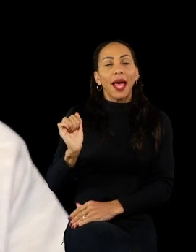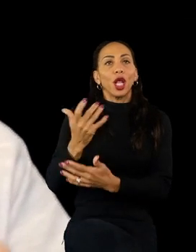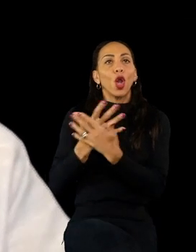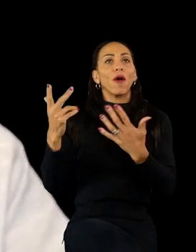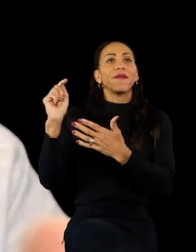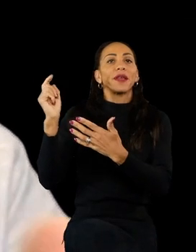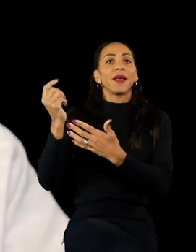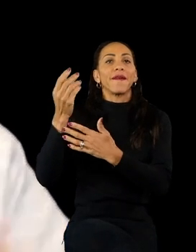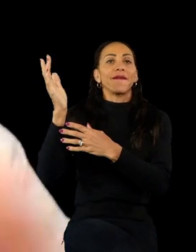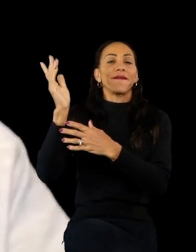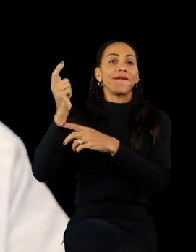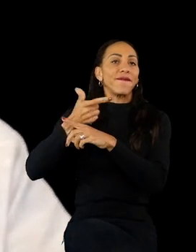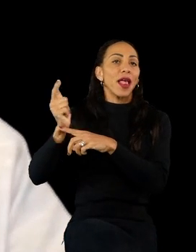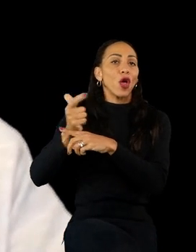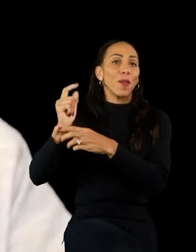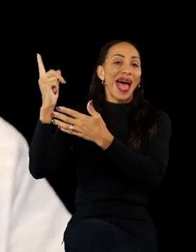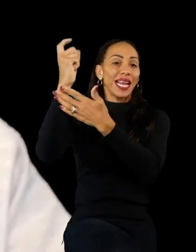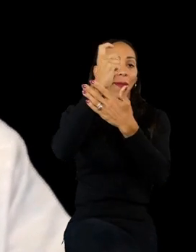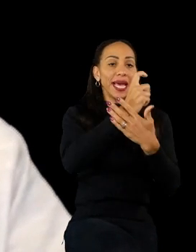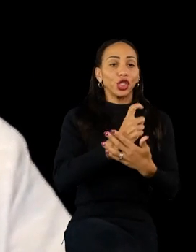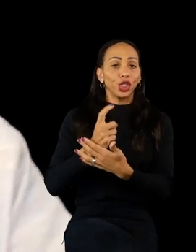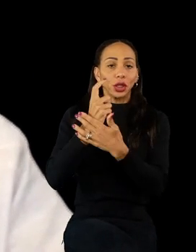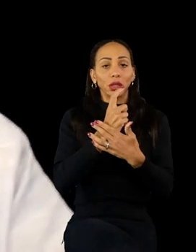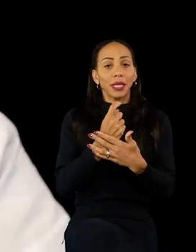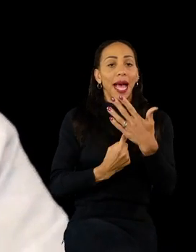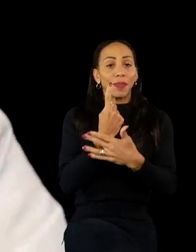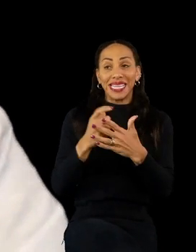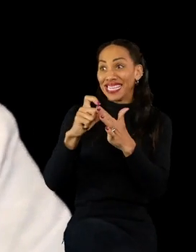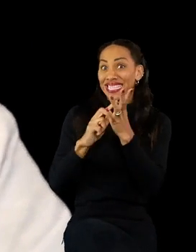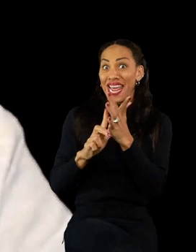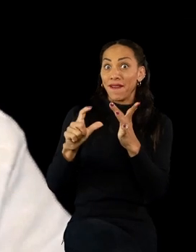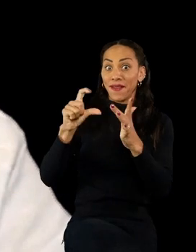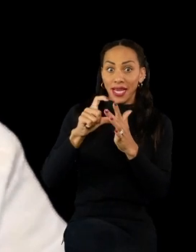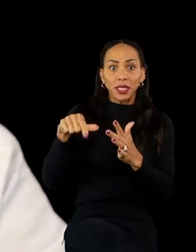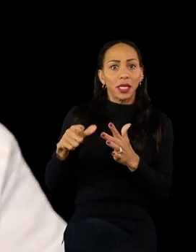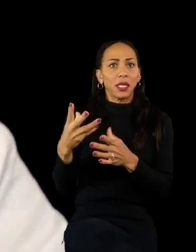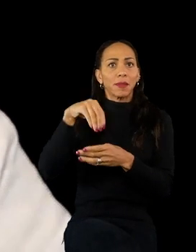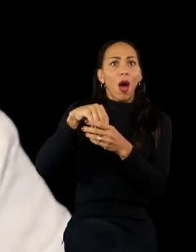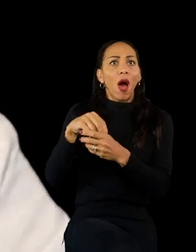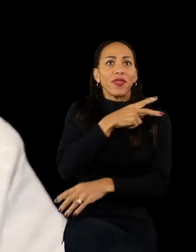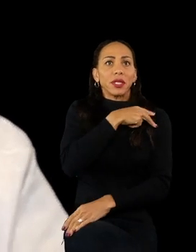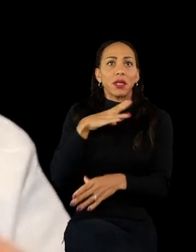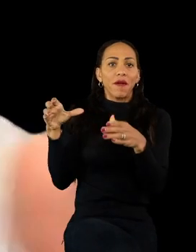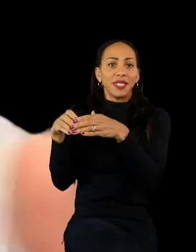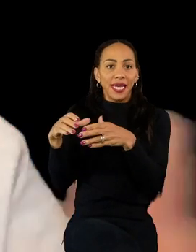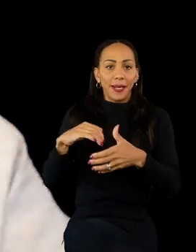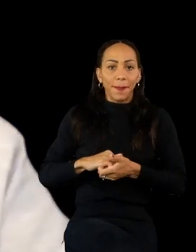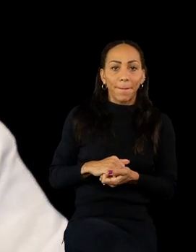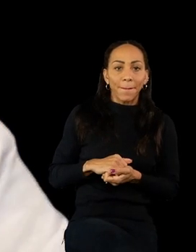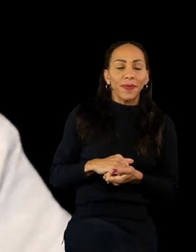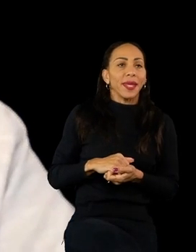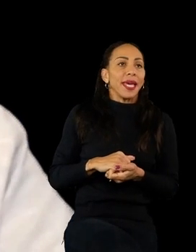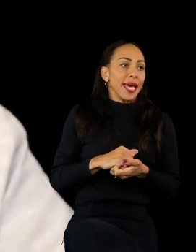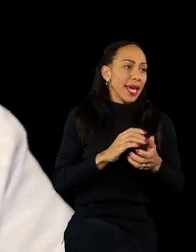School of Film and Animation, and David is actually a paid member of staff.